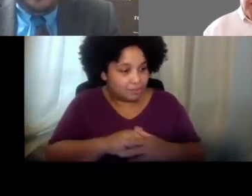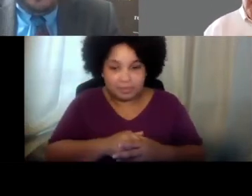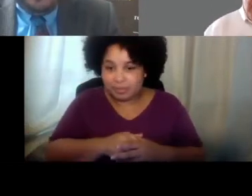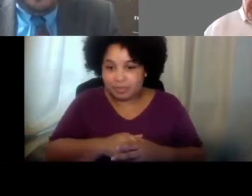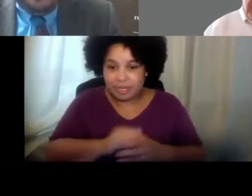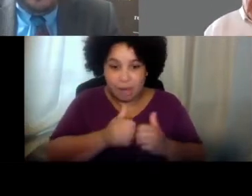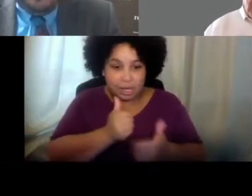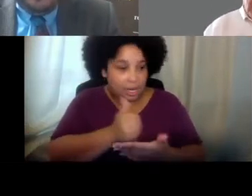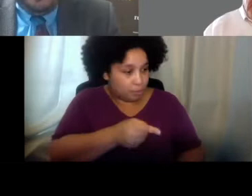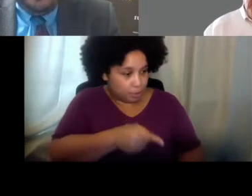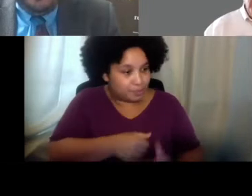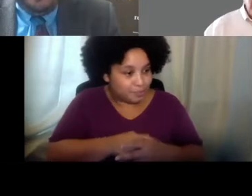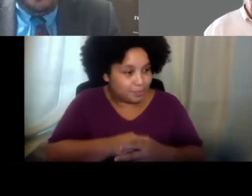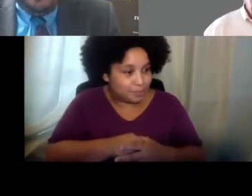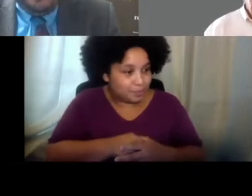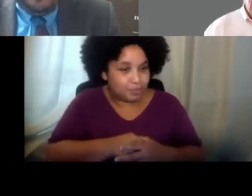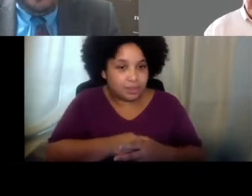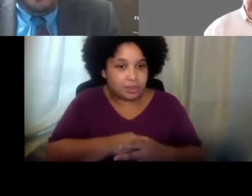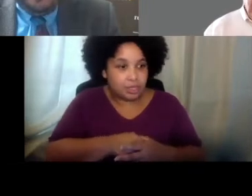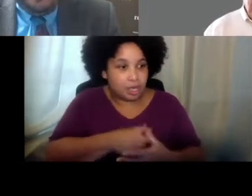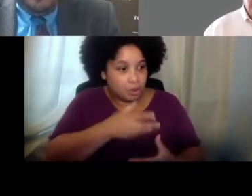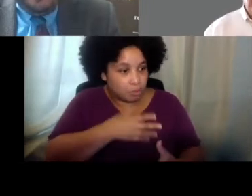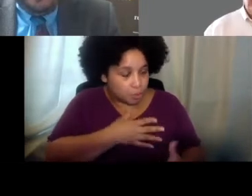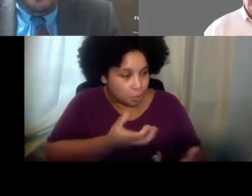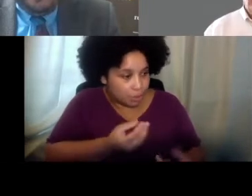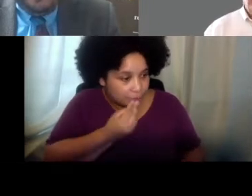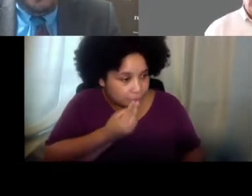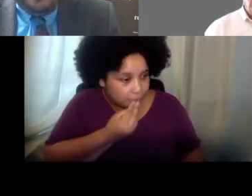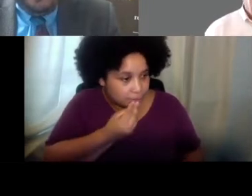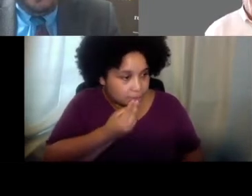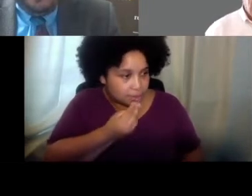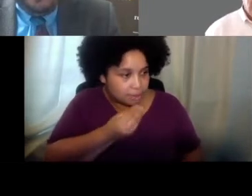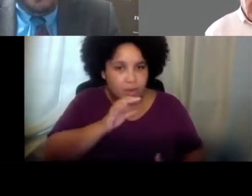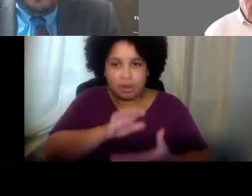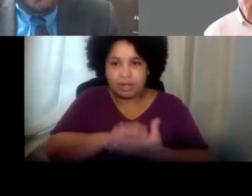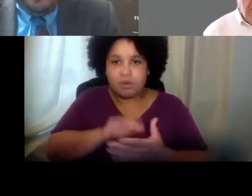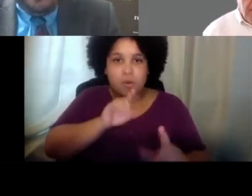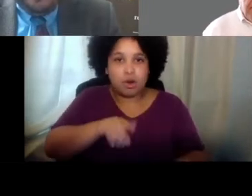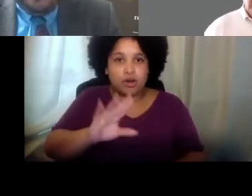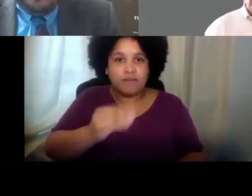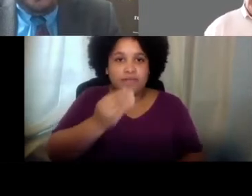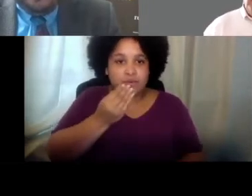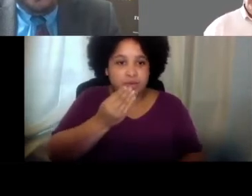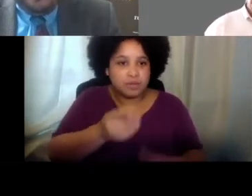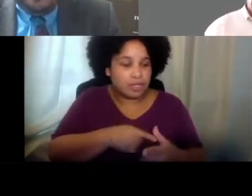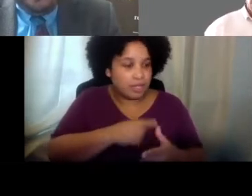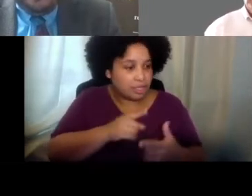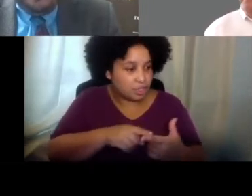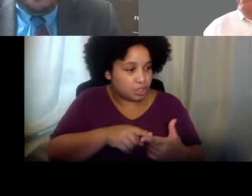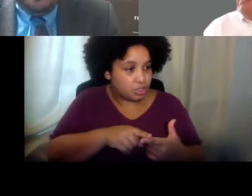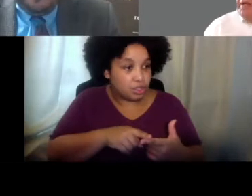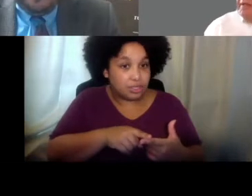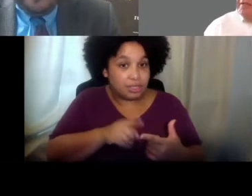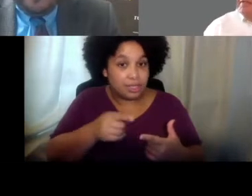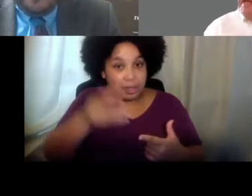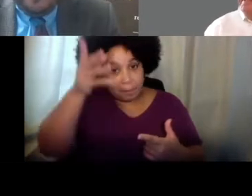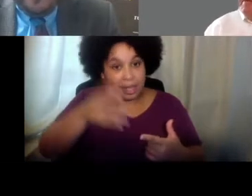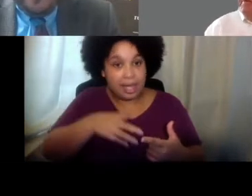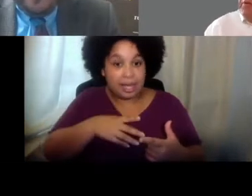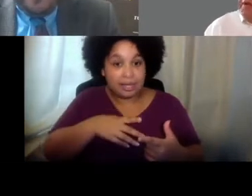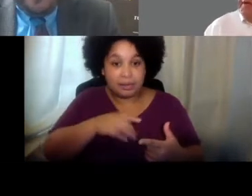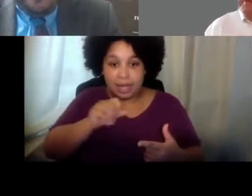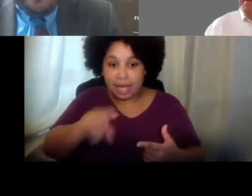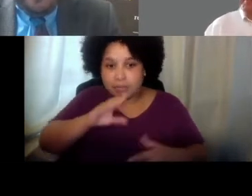How can I help you? And ma'am, what would you like to eat? And my wife ordered her food. And then he went to ask